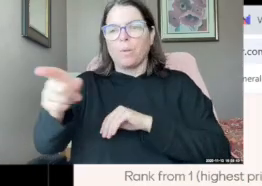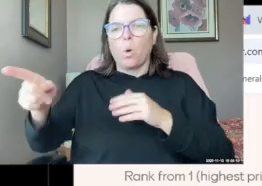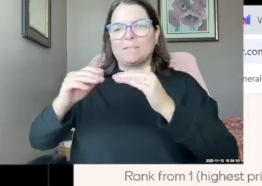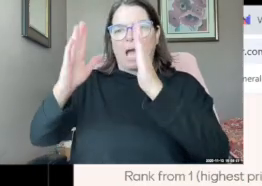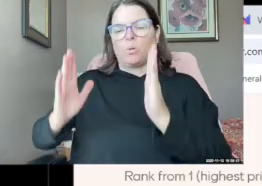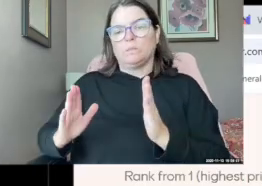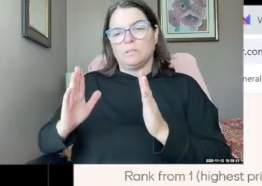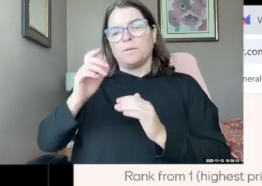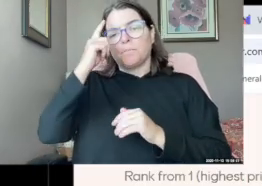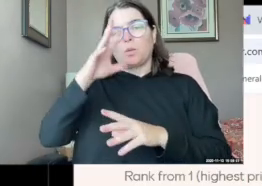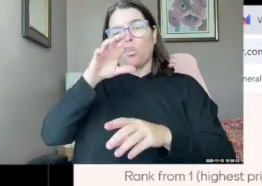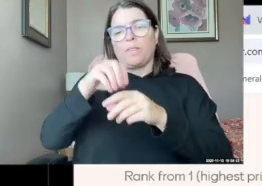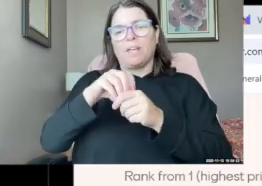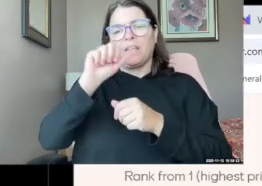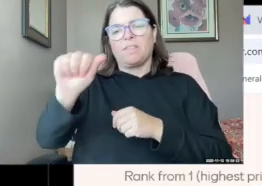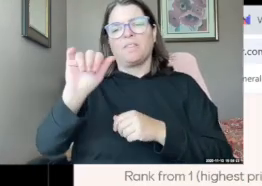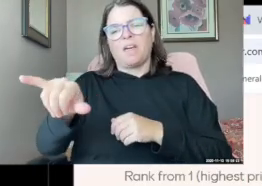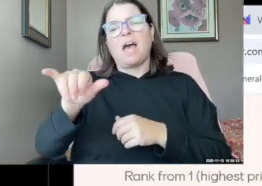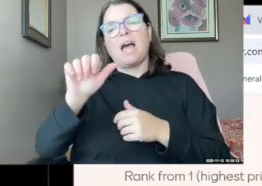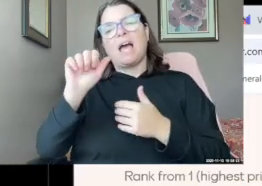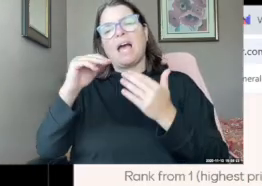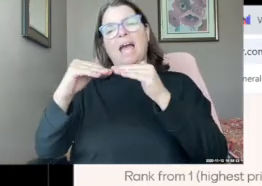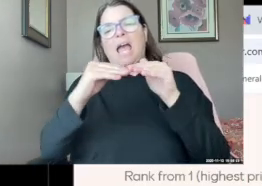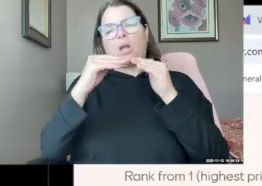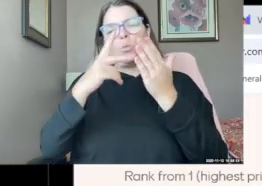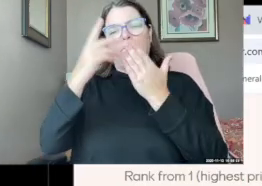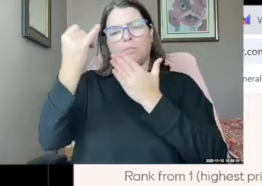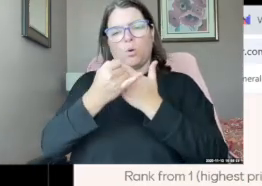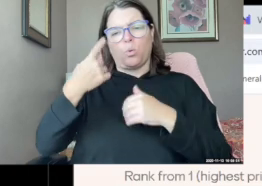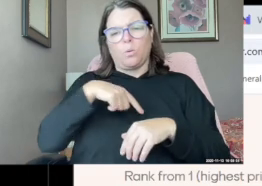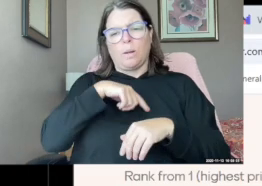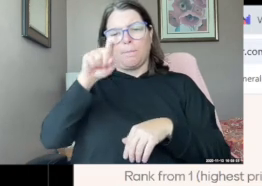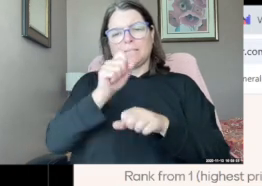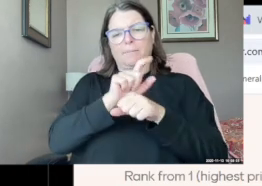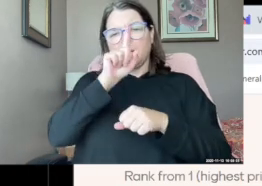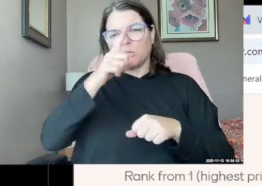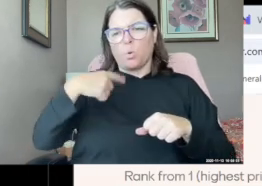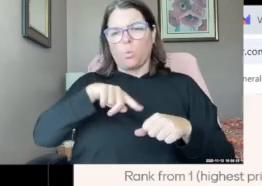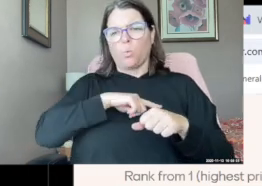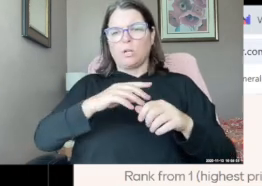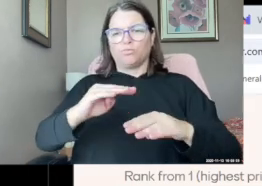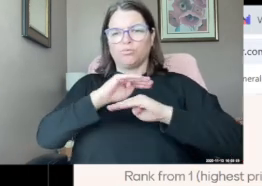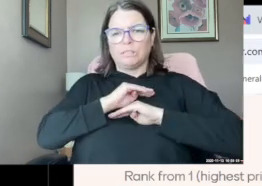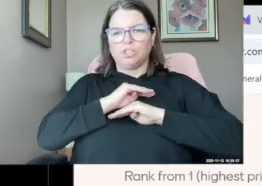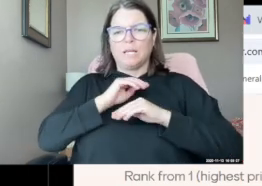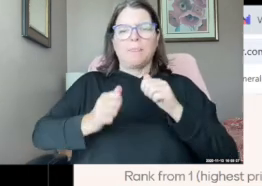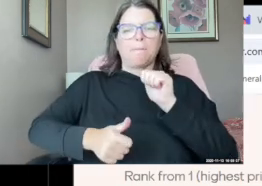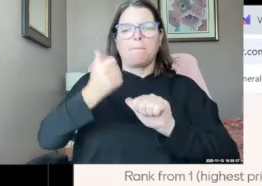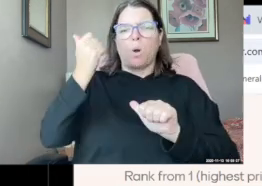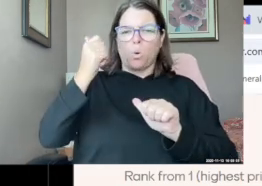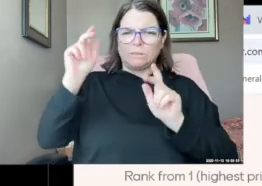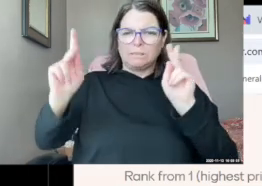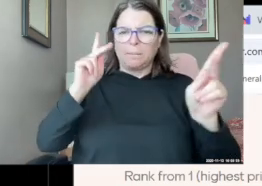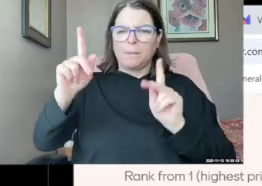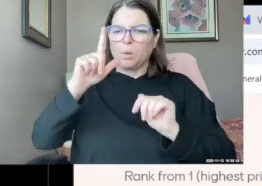income communities and households. And even within the equity programs, we need to make